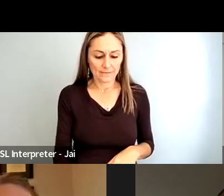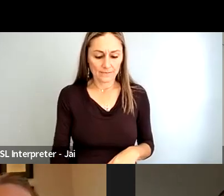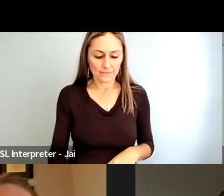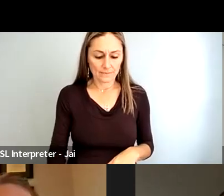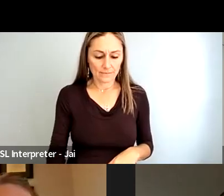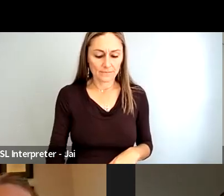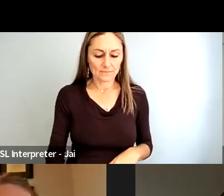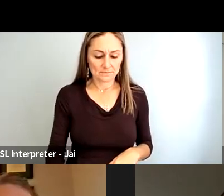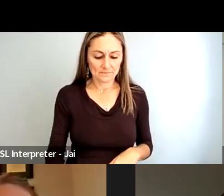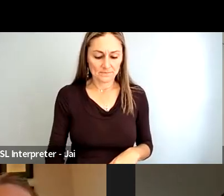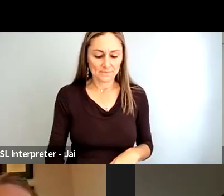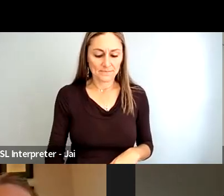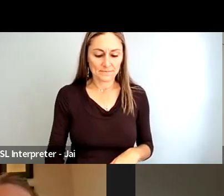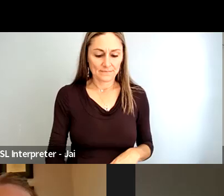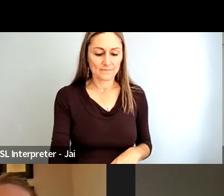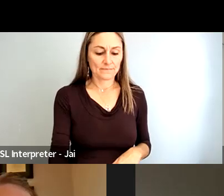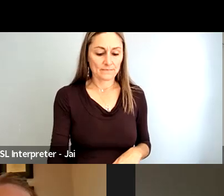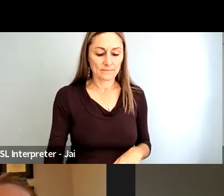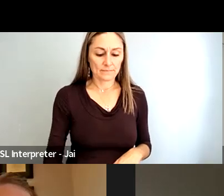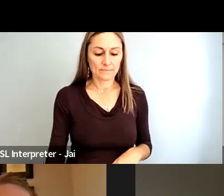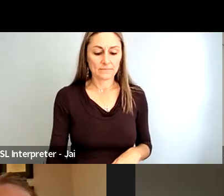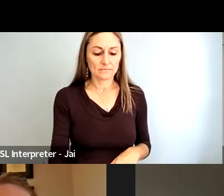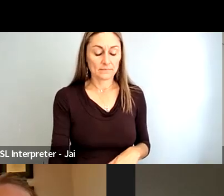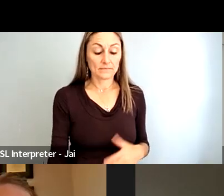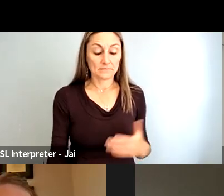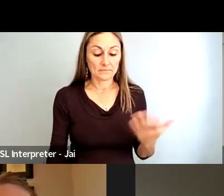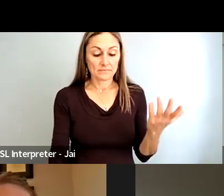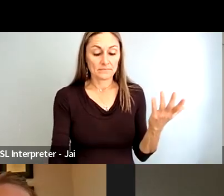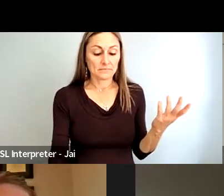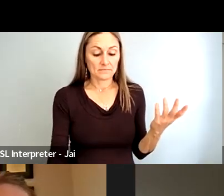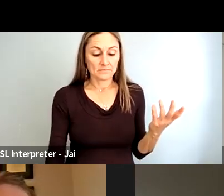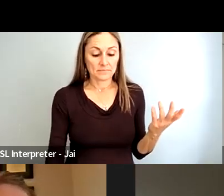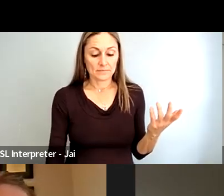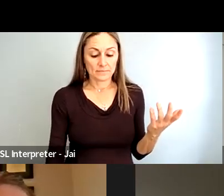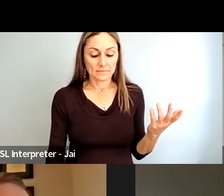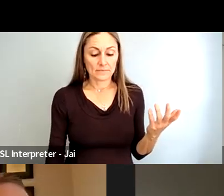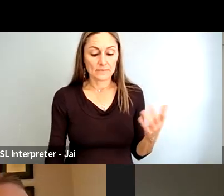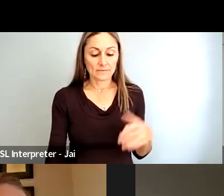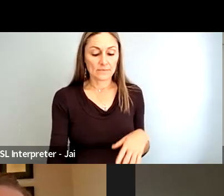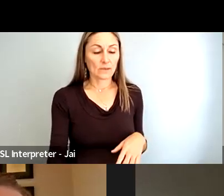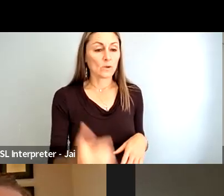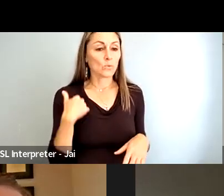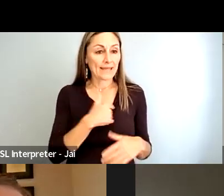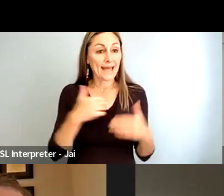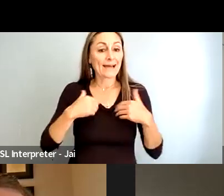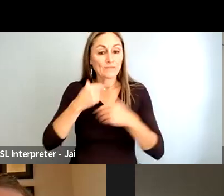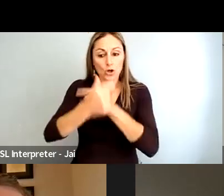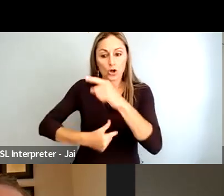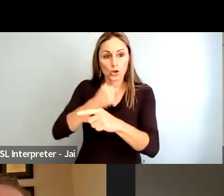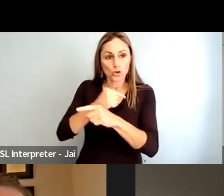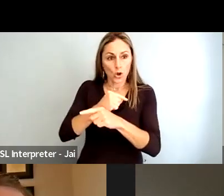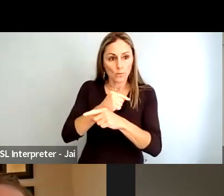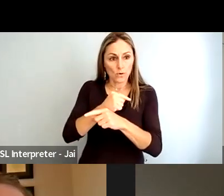It's well, I know we have the global one and